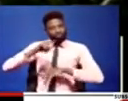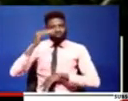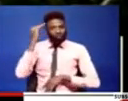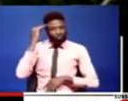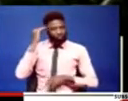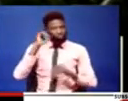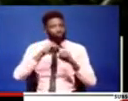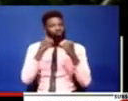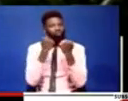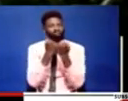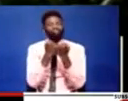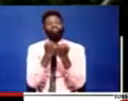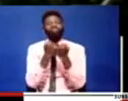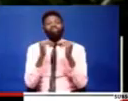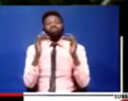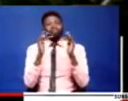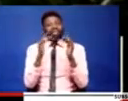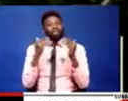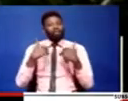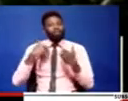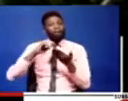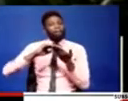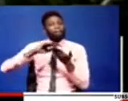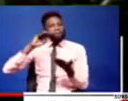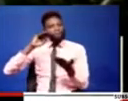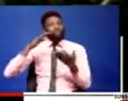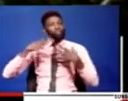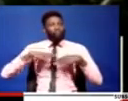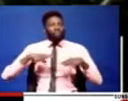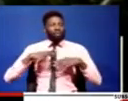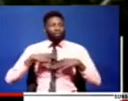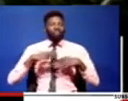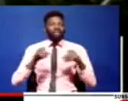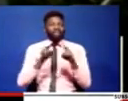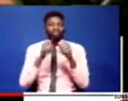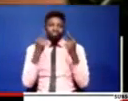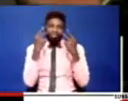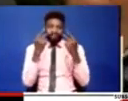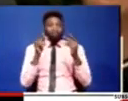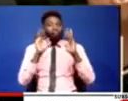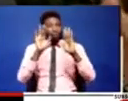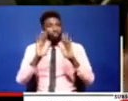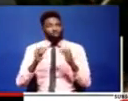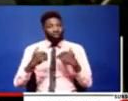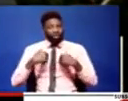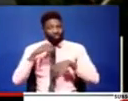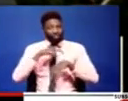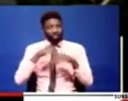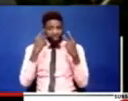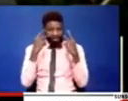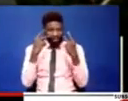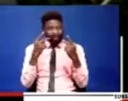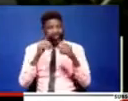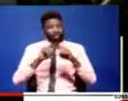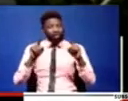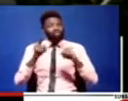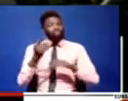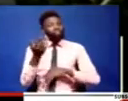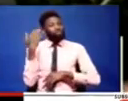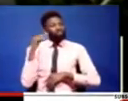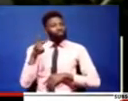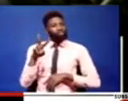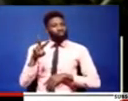bigger impact. It has a higher reach. And you can see the importance of that when you look at the difference of how they did it in 2002, 20